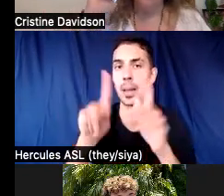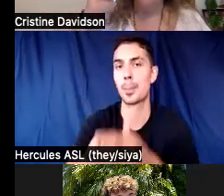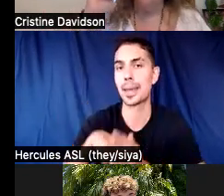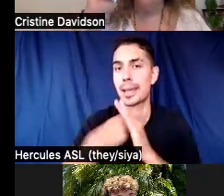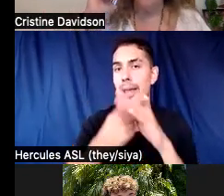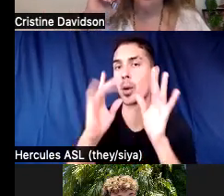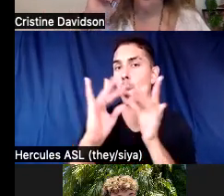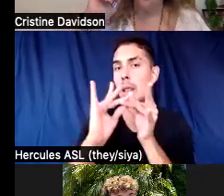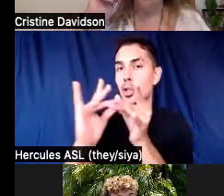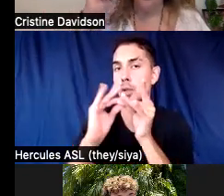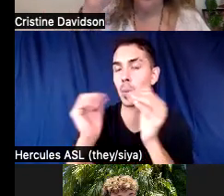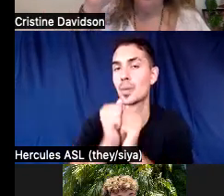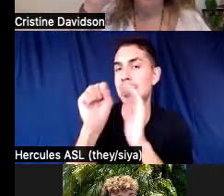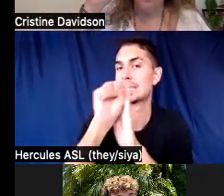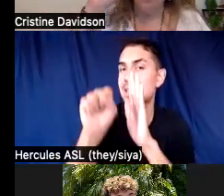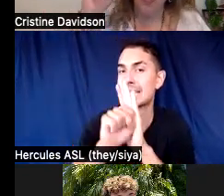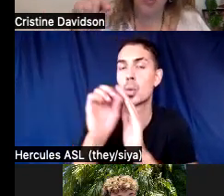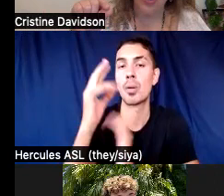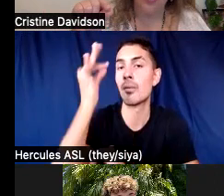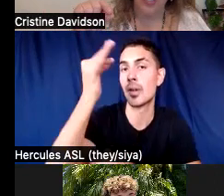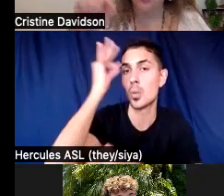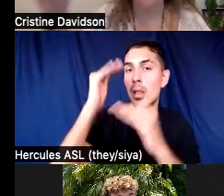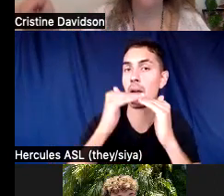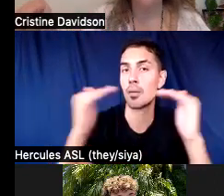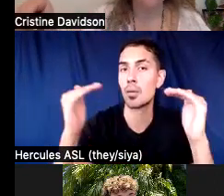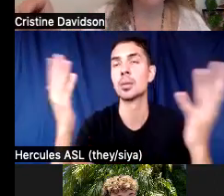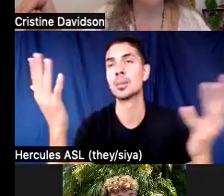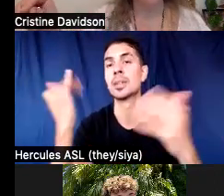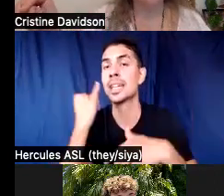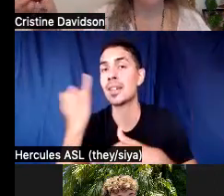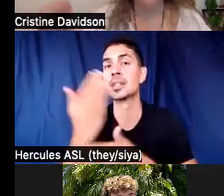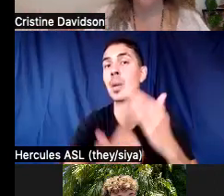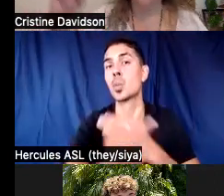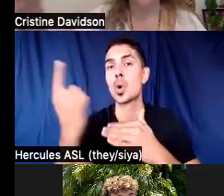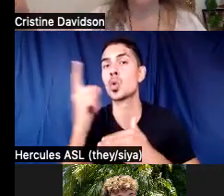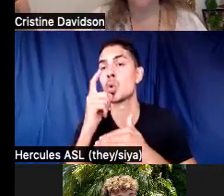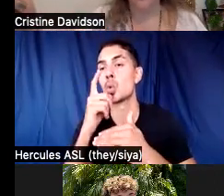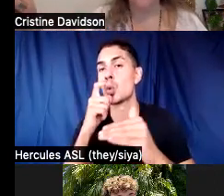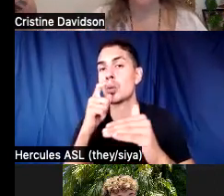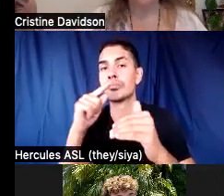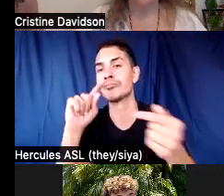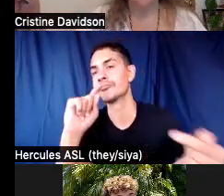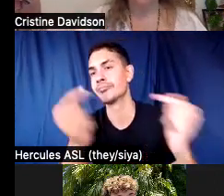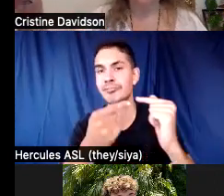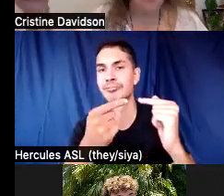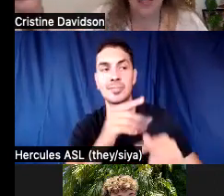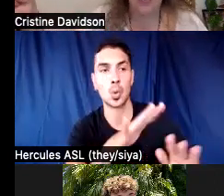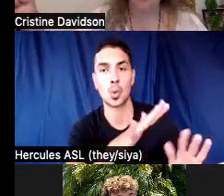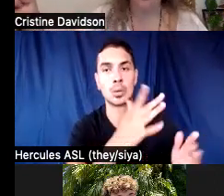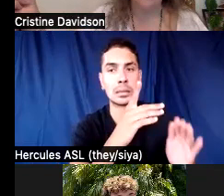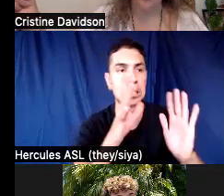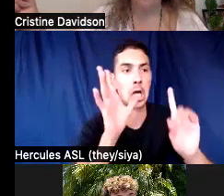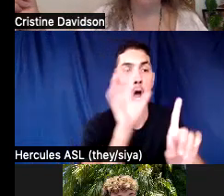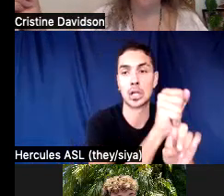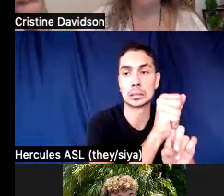level, so a perpetrator can't just move to another reservation or another state and